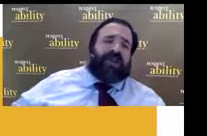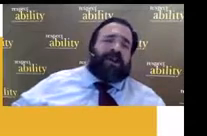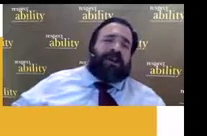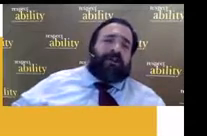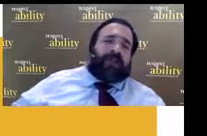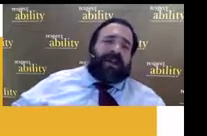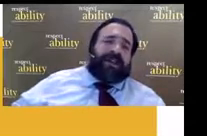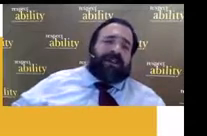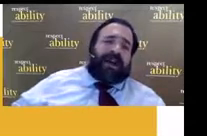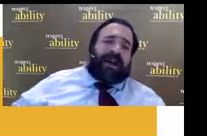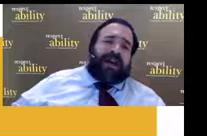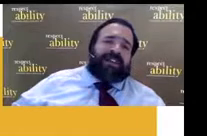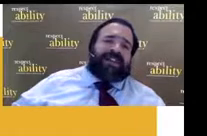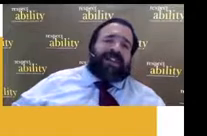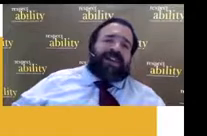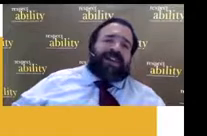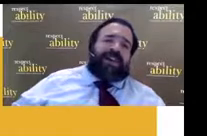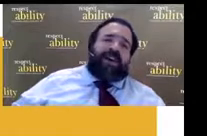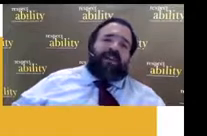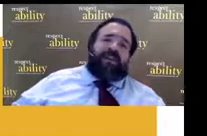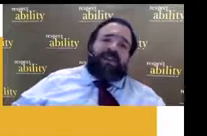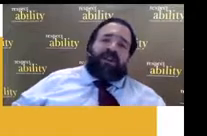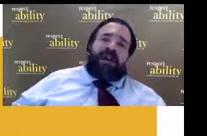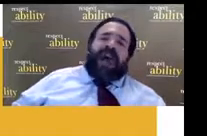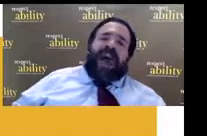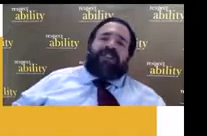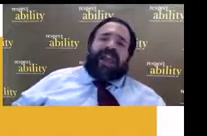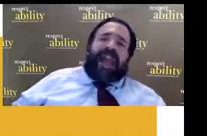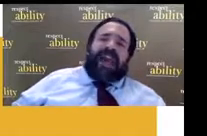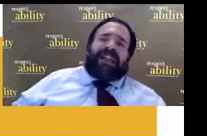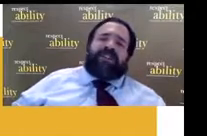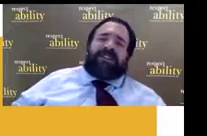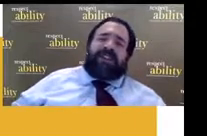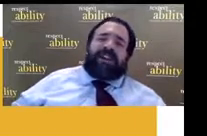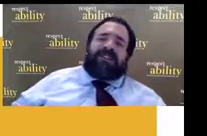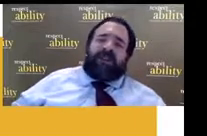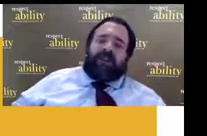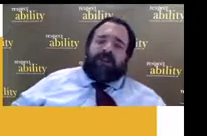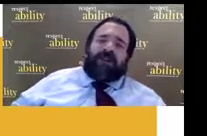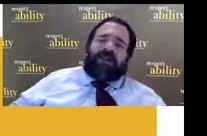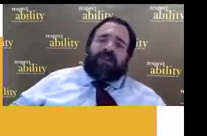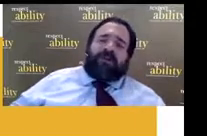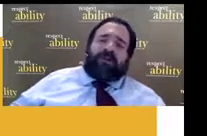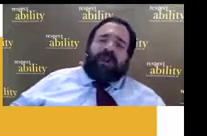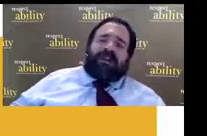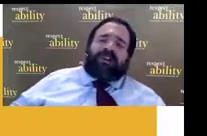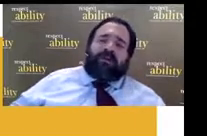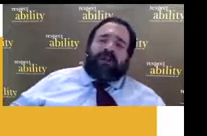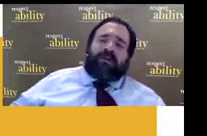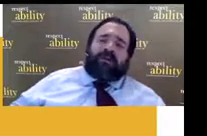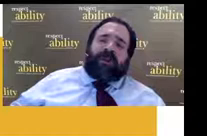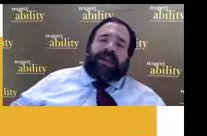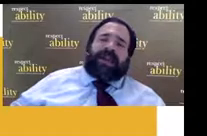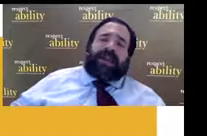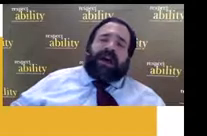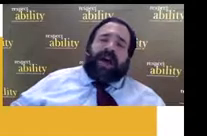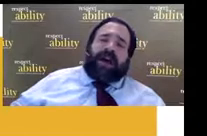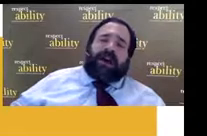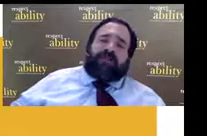you, but that's the overview. At the end of their formal remarks, we will